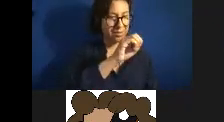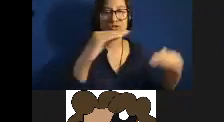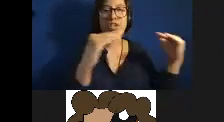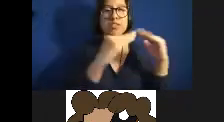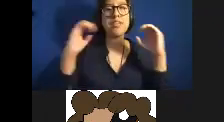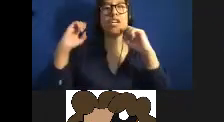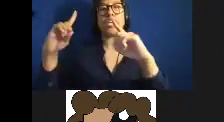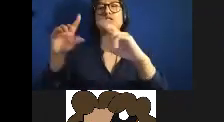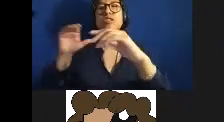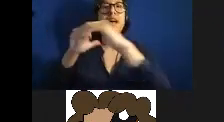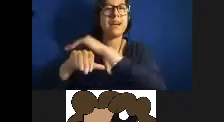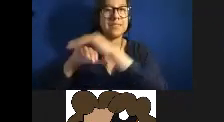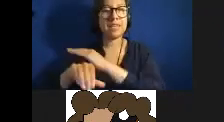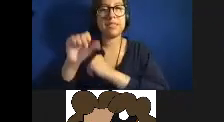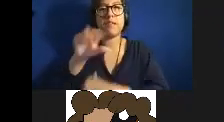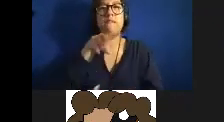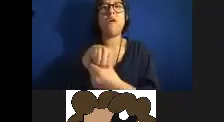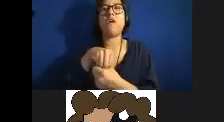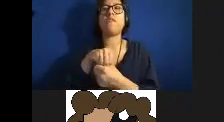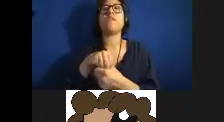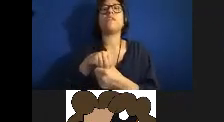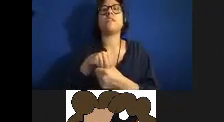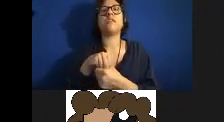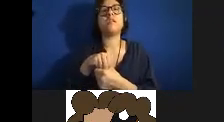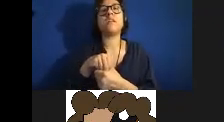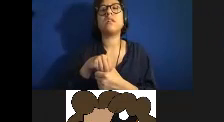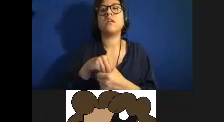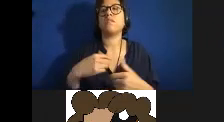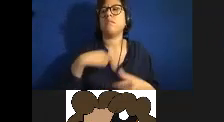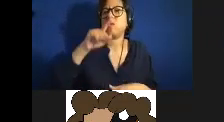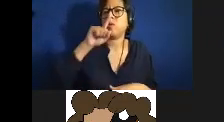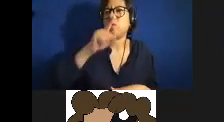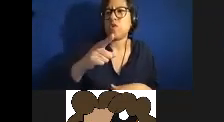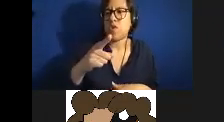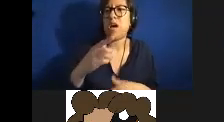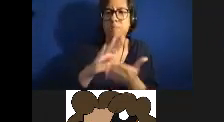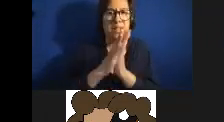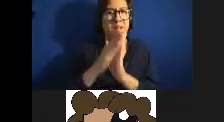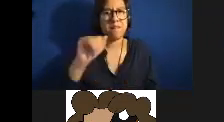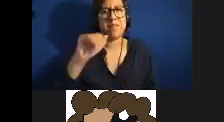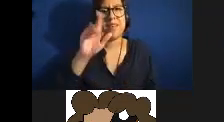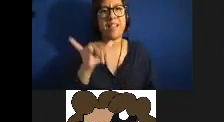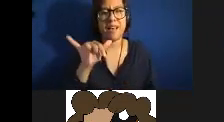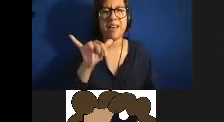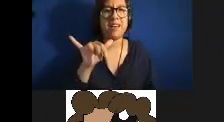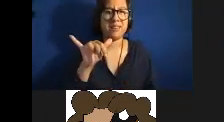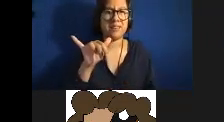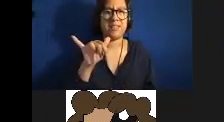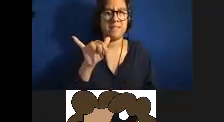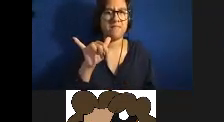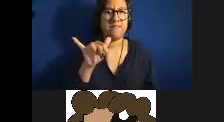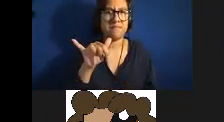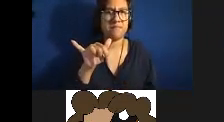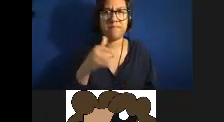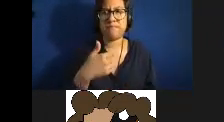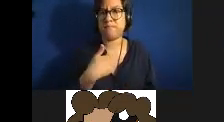educational access side, but also, you know, I want to make sure that I'm developing allies, right? You know, and I've